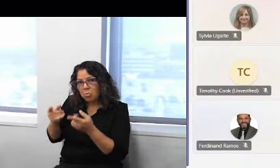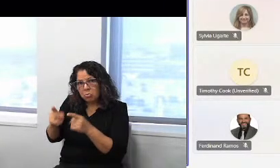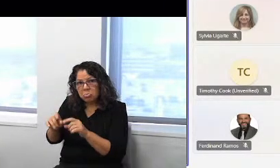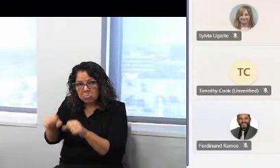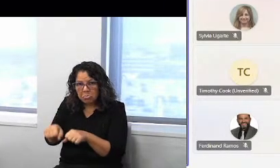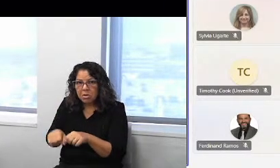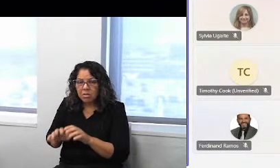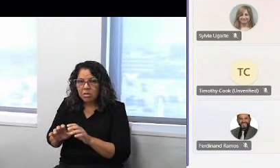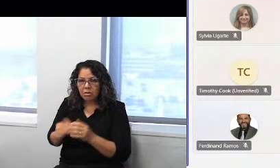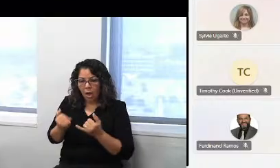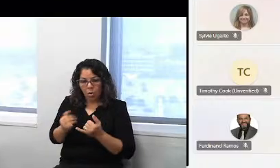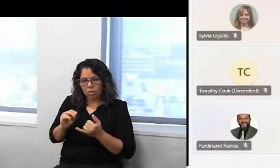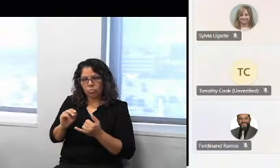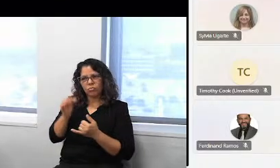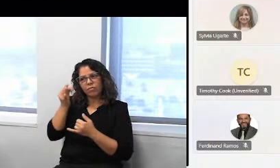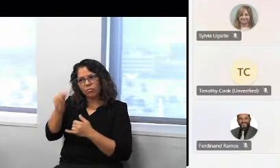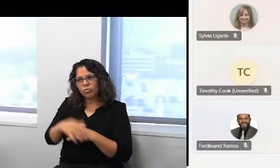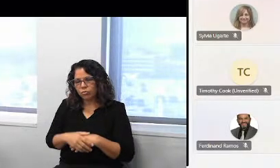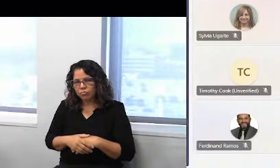future.